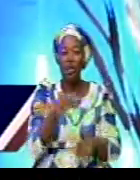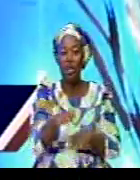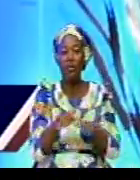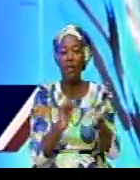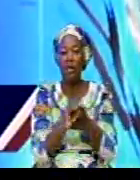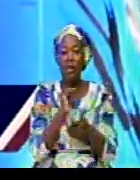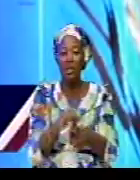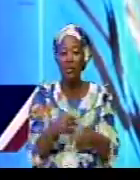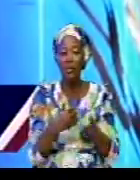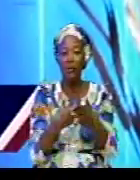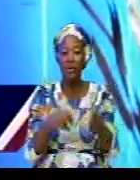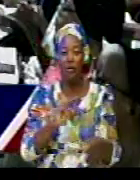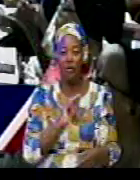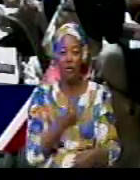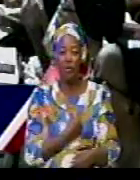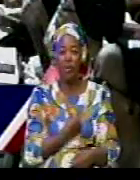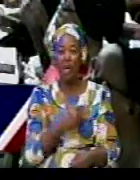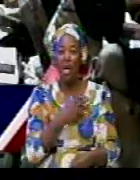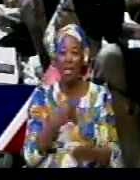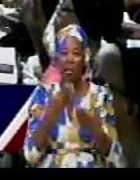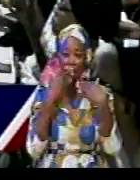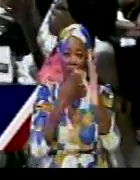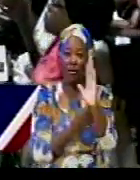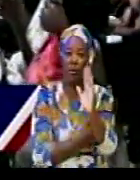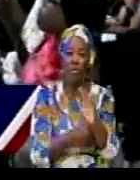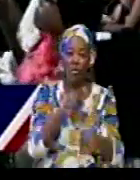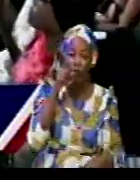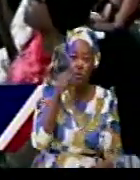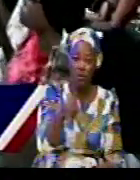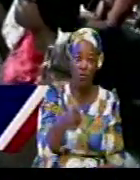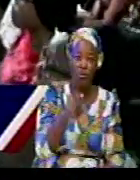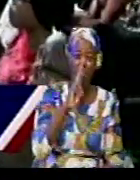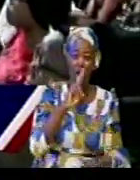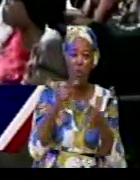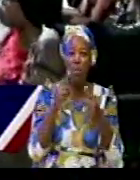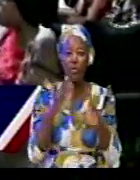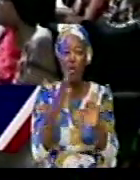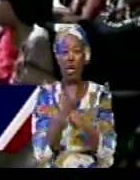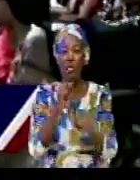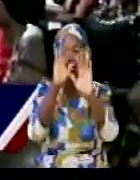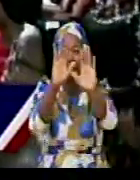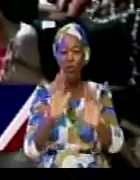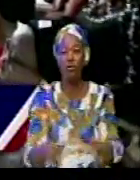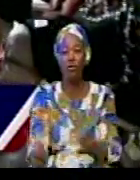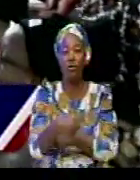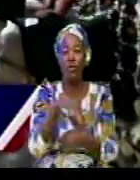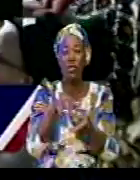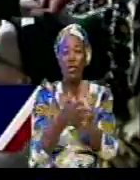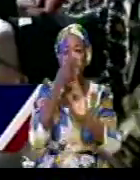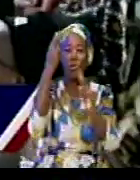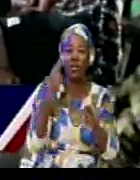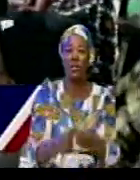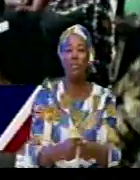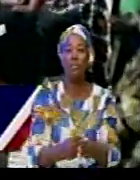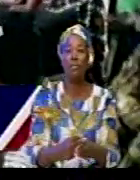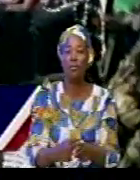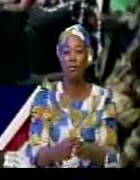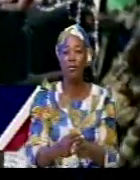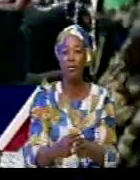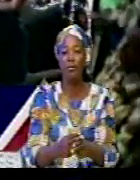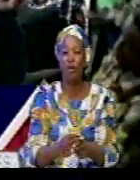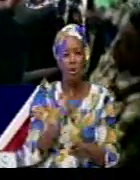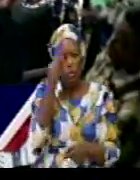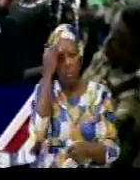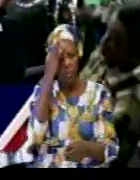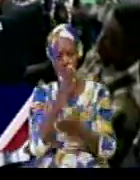hope that is set before us. And thank God, you are going to get a